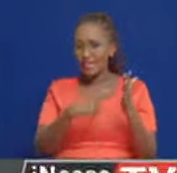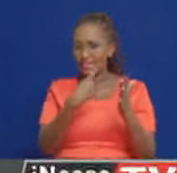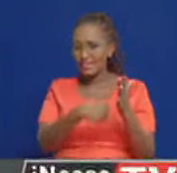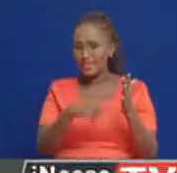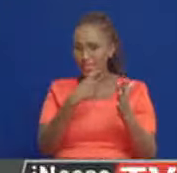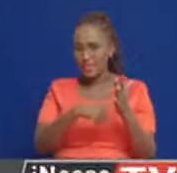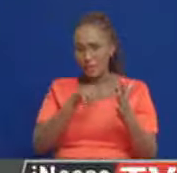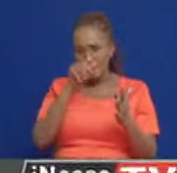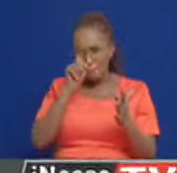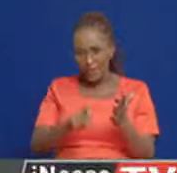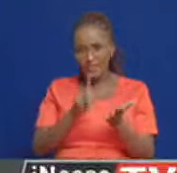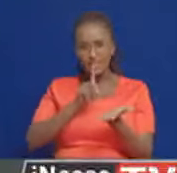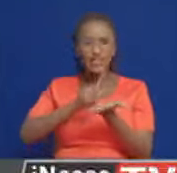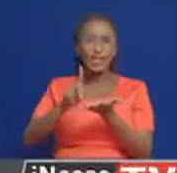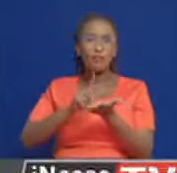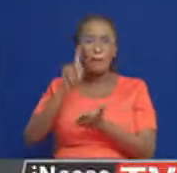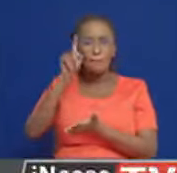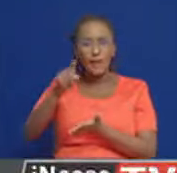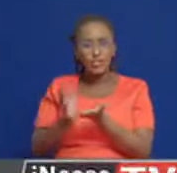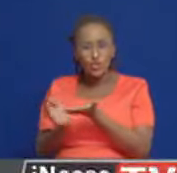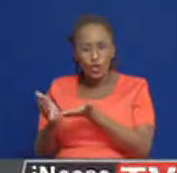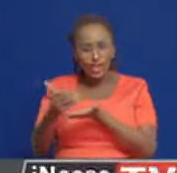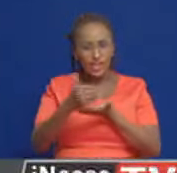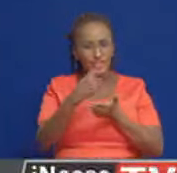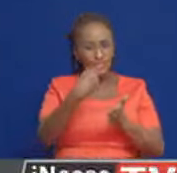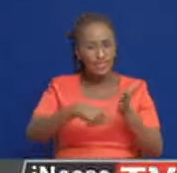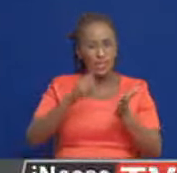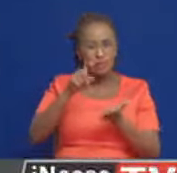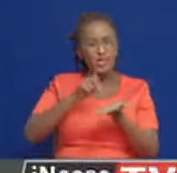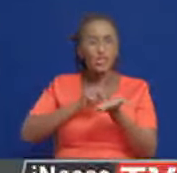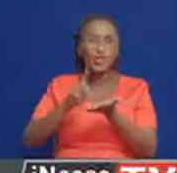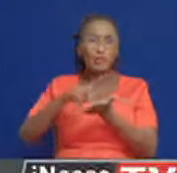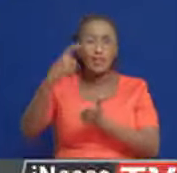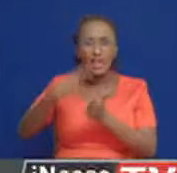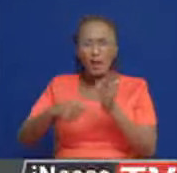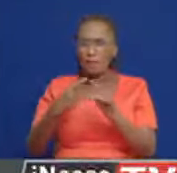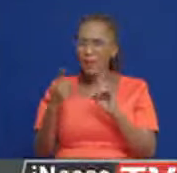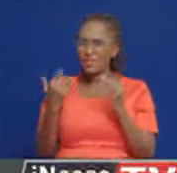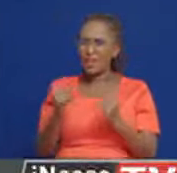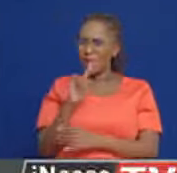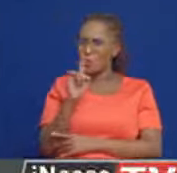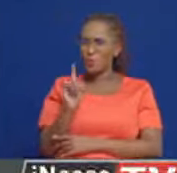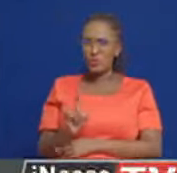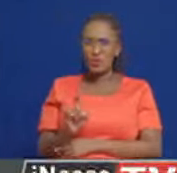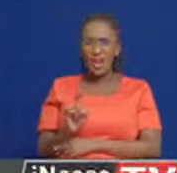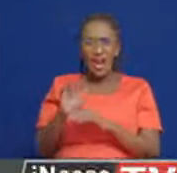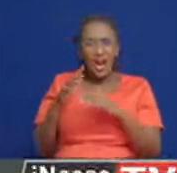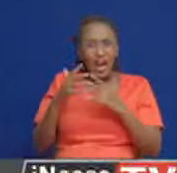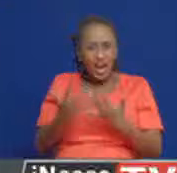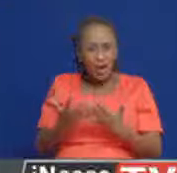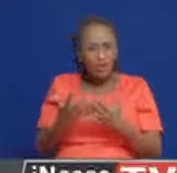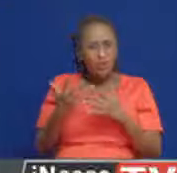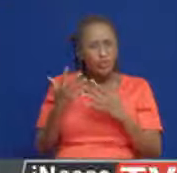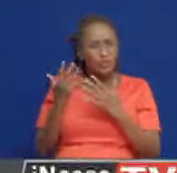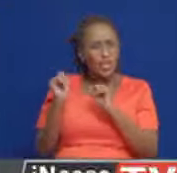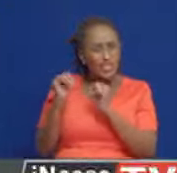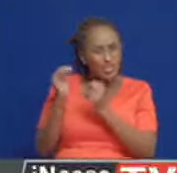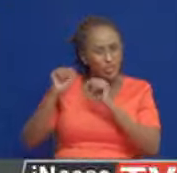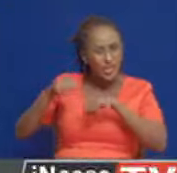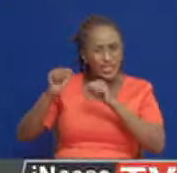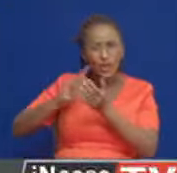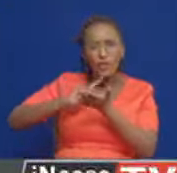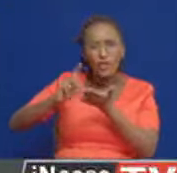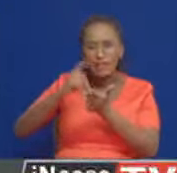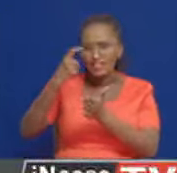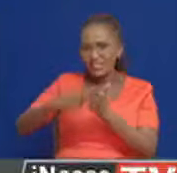be paid. We must collect and we must pay. However, the question is, how reasonable should we pay? And to what extent should